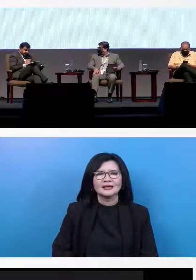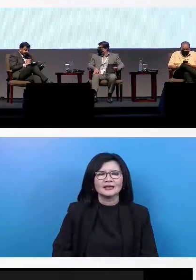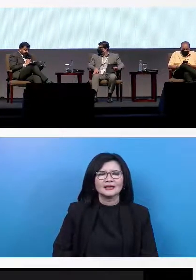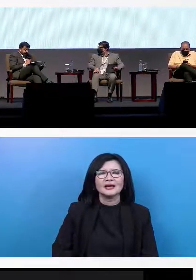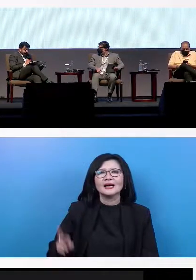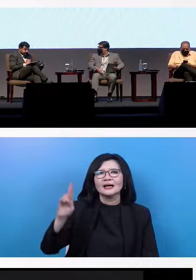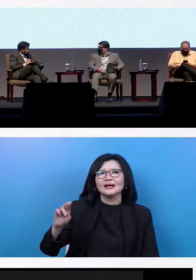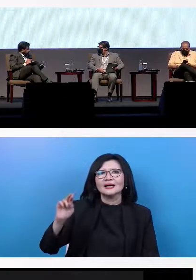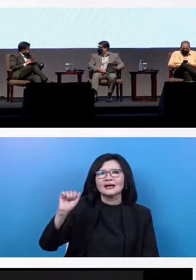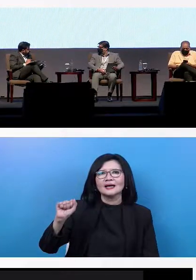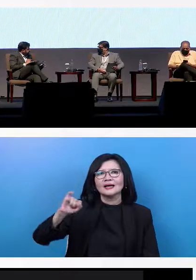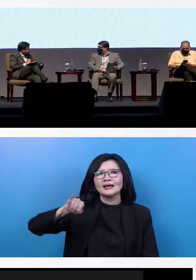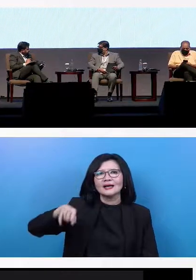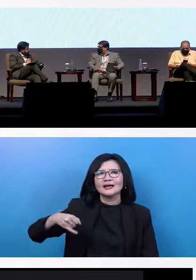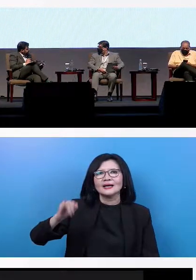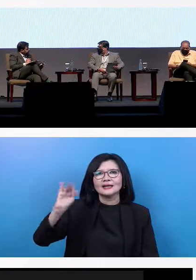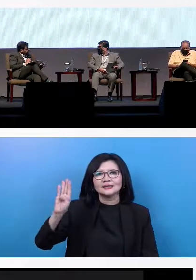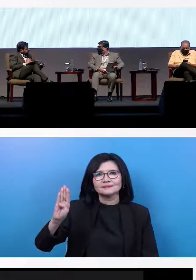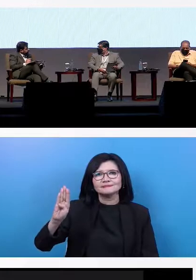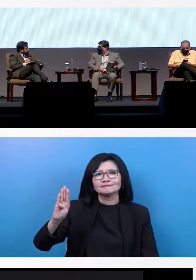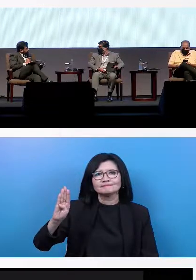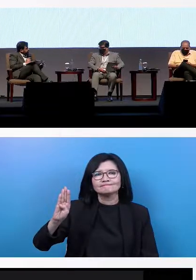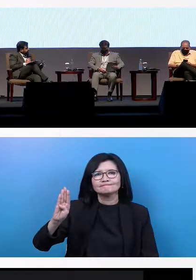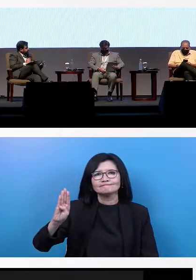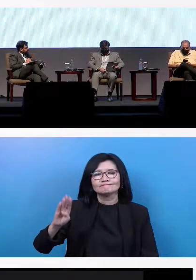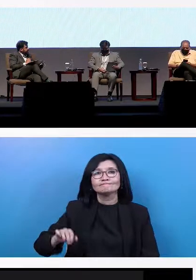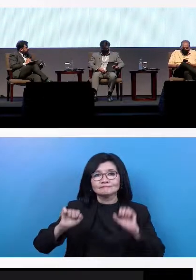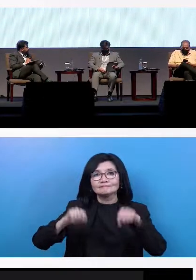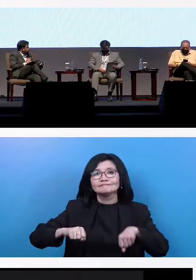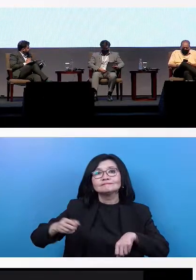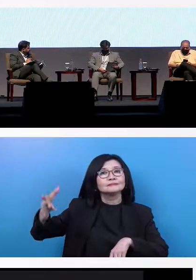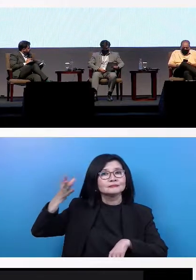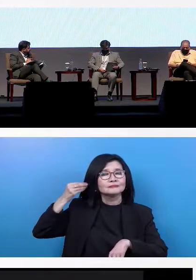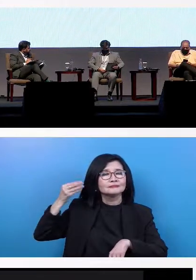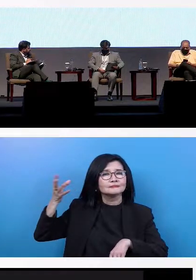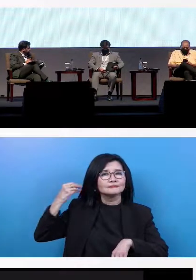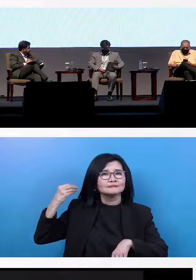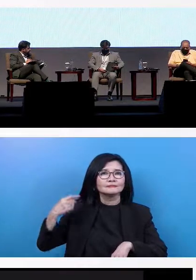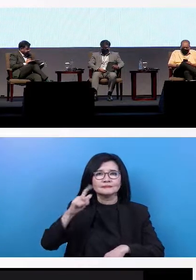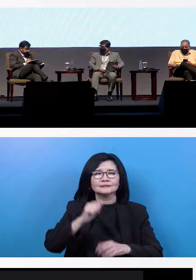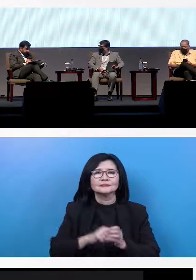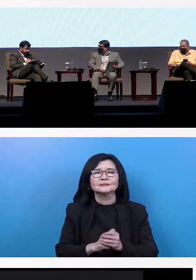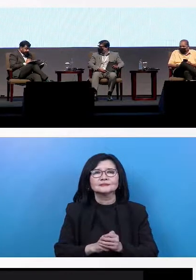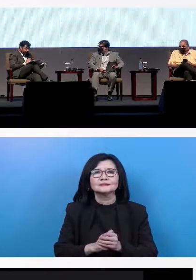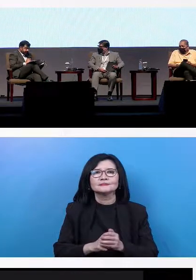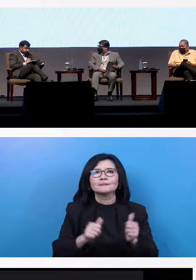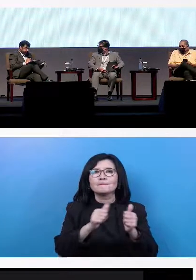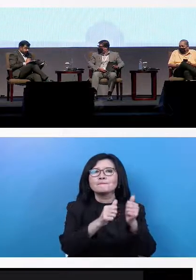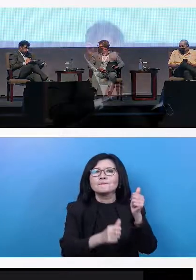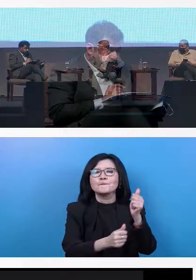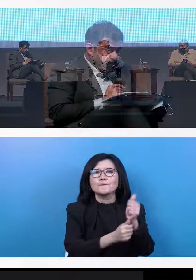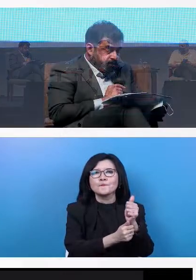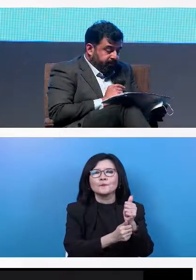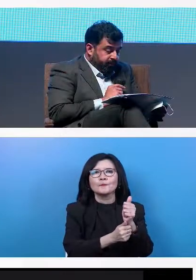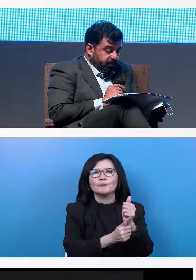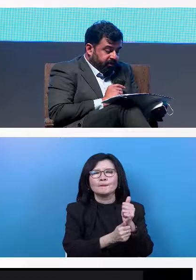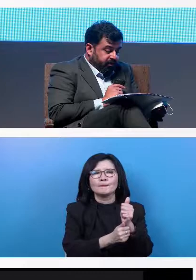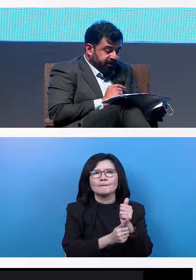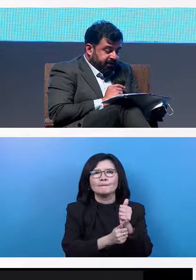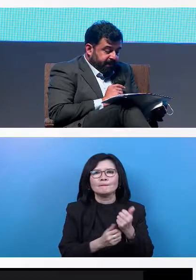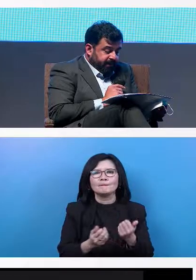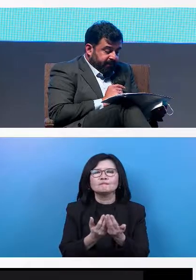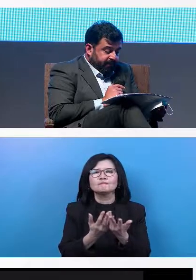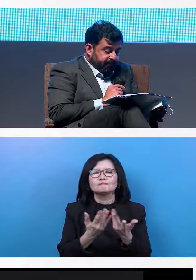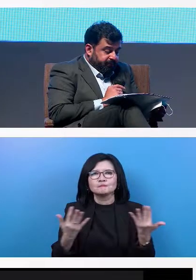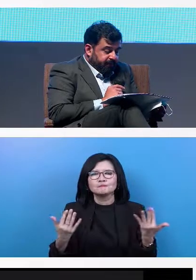listen, and Ajay, as you are both representing the governments and the public sector in itself, right? So could you, from your